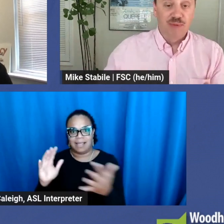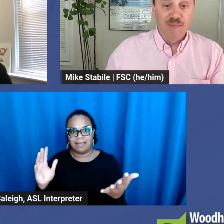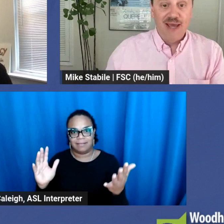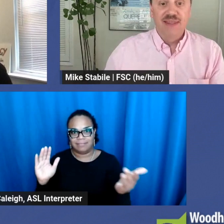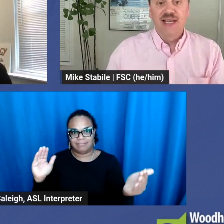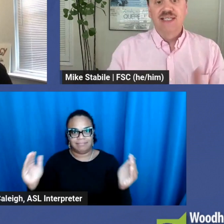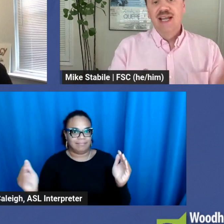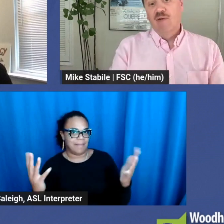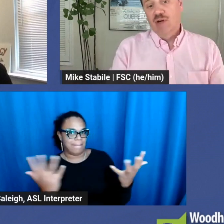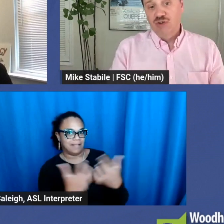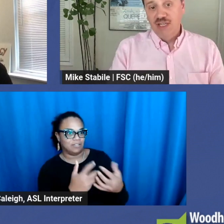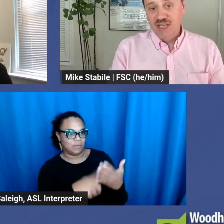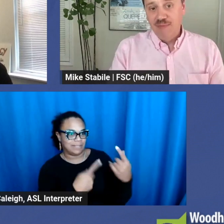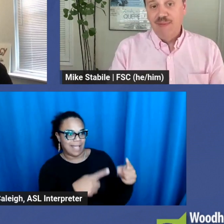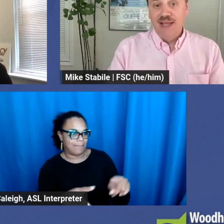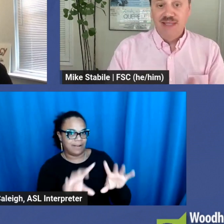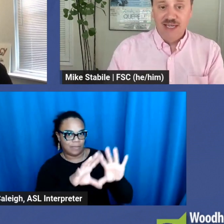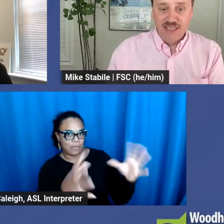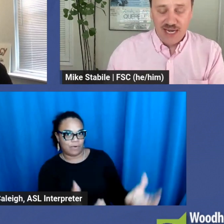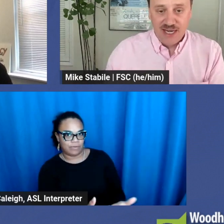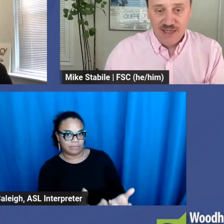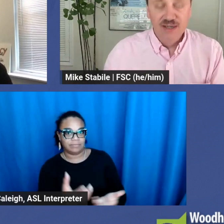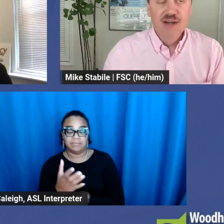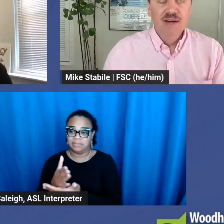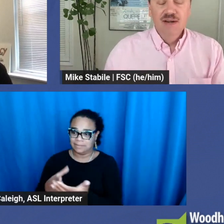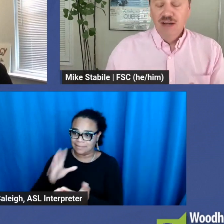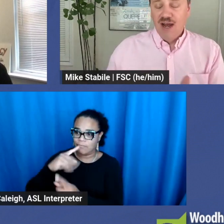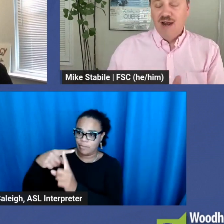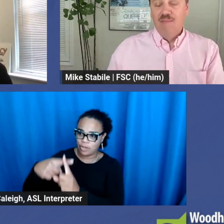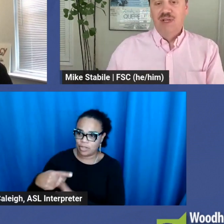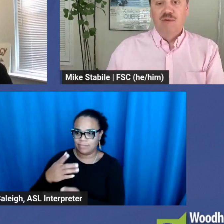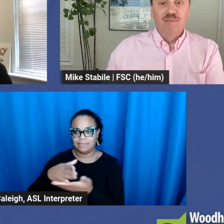things and there's going to be bad things, and we're going to try to stop the bad things and